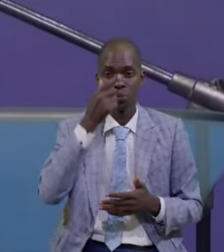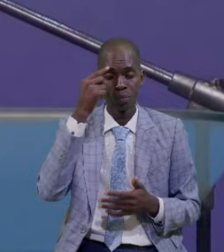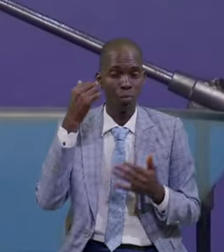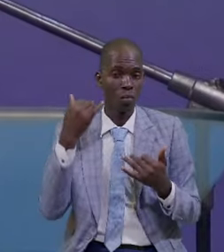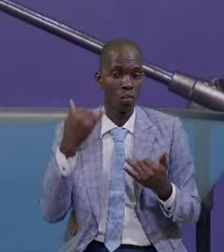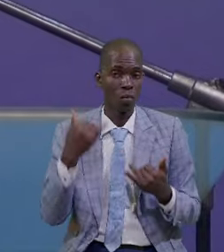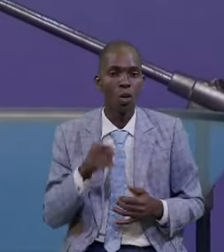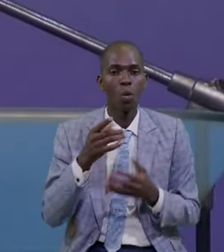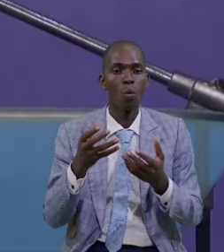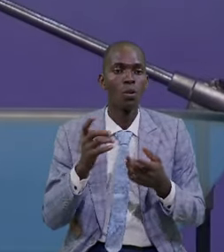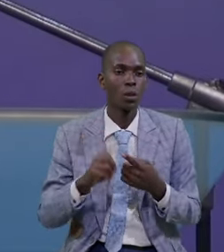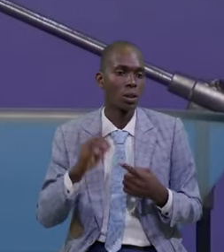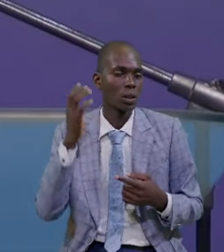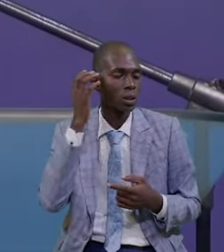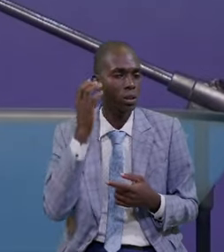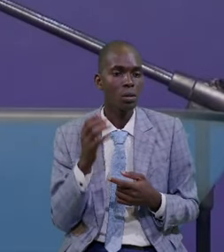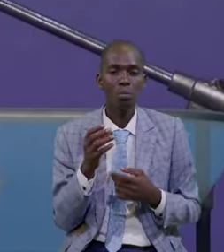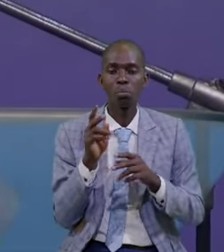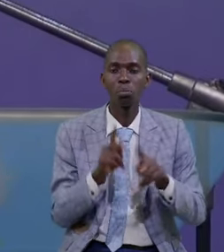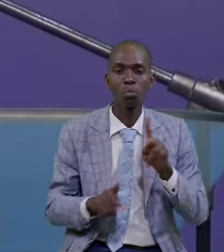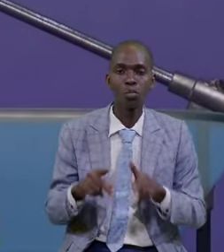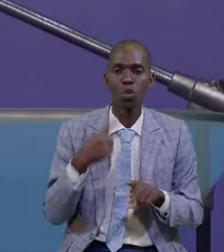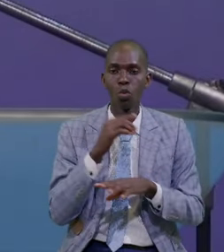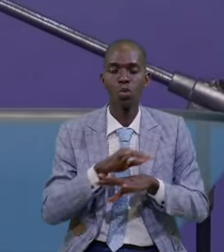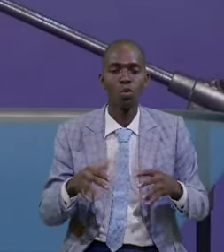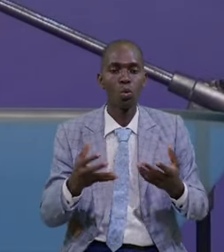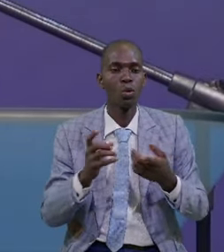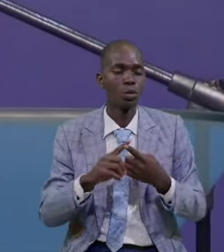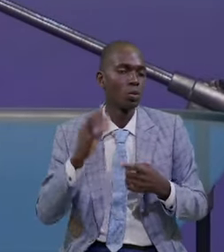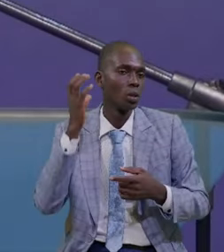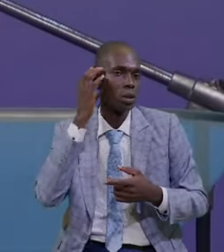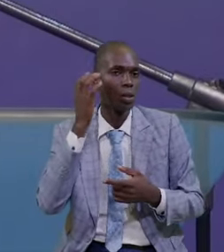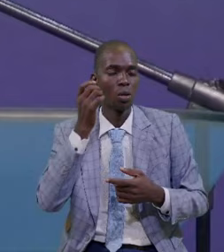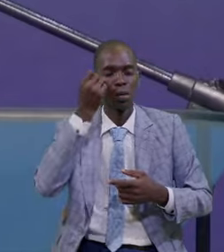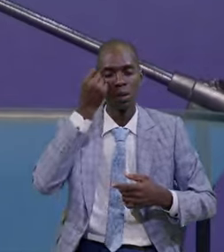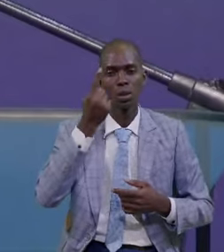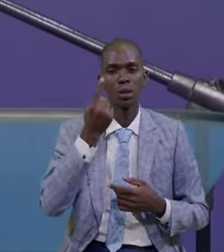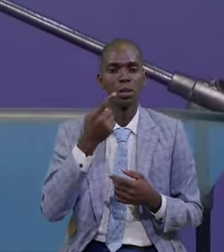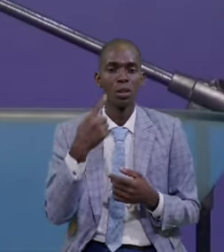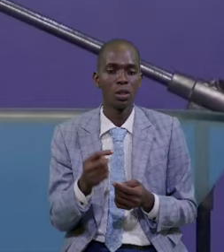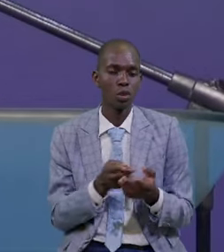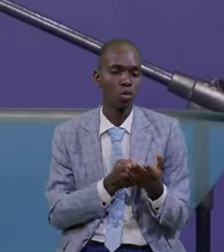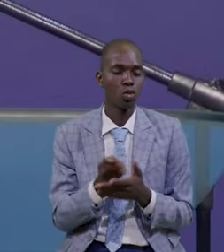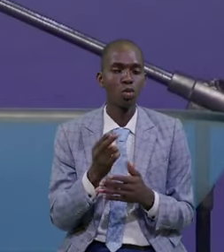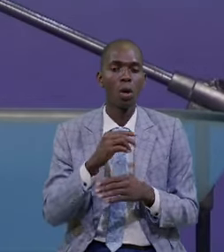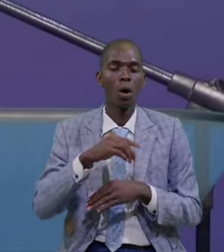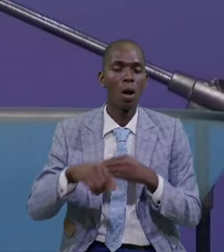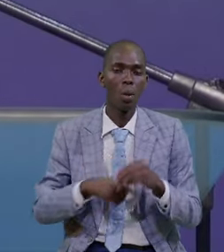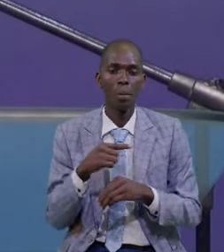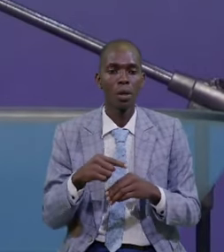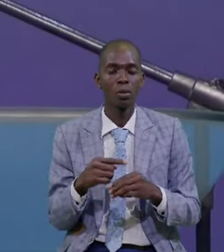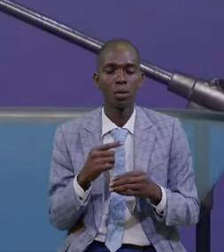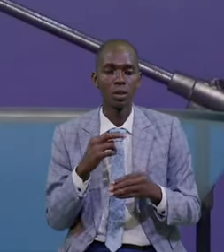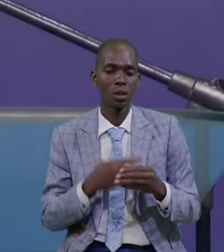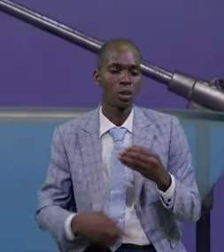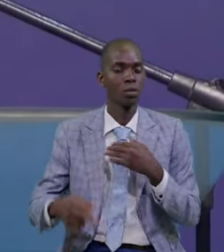hear. People don't want to hear about the truth of restitution. They are not ready for that. They don't want that.